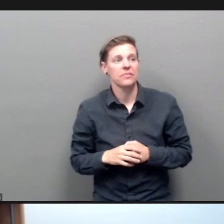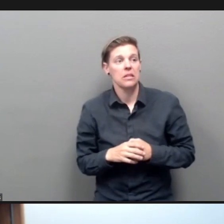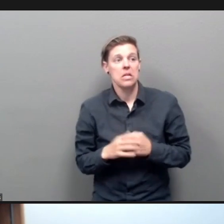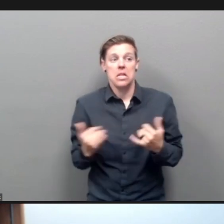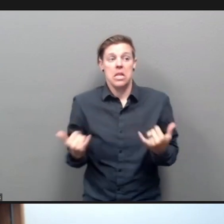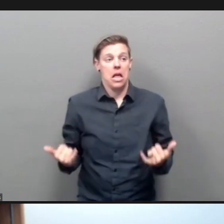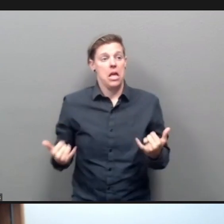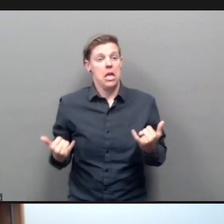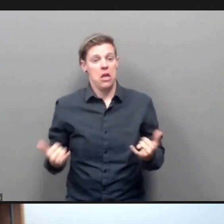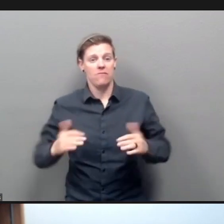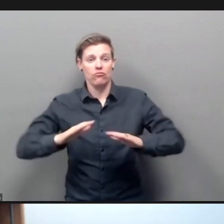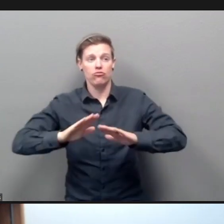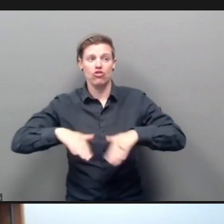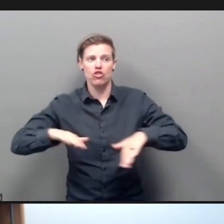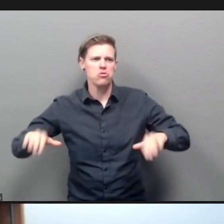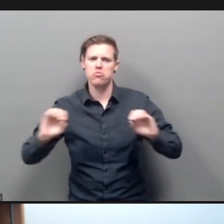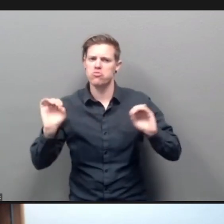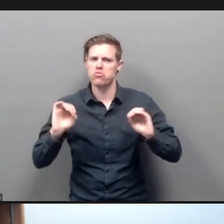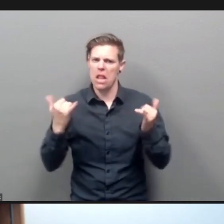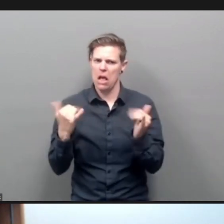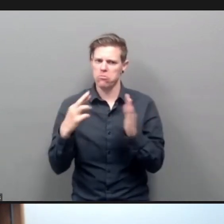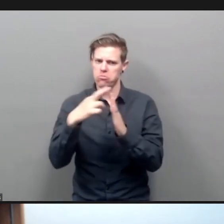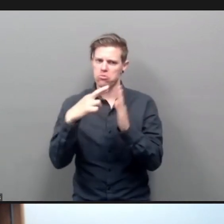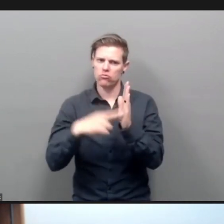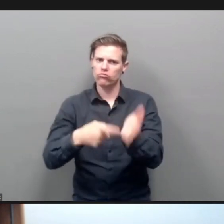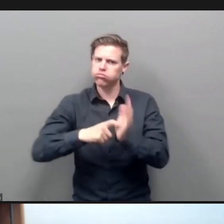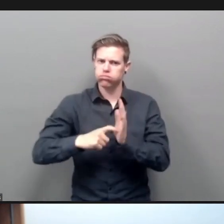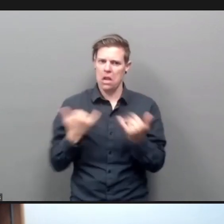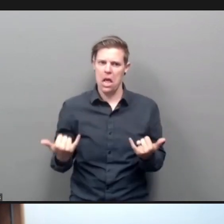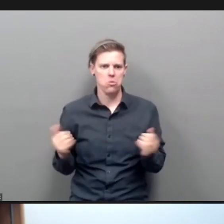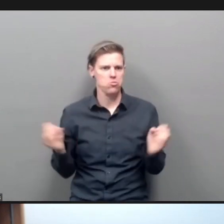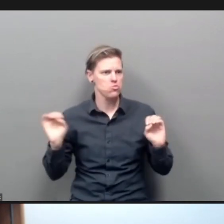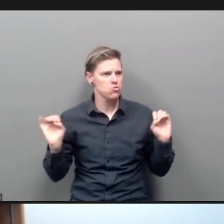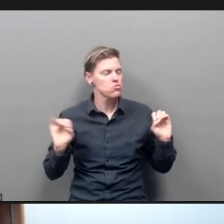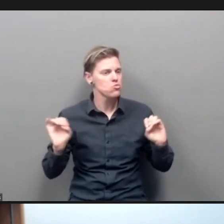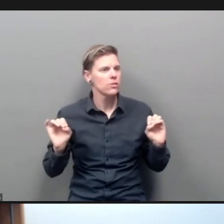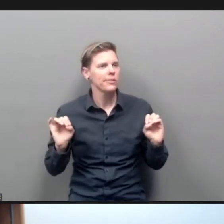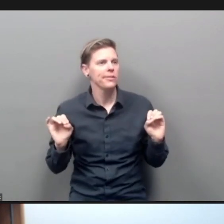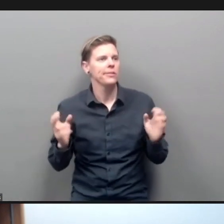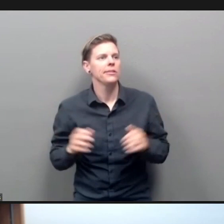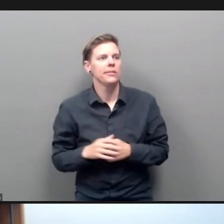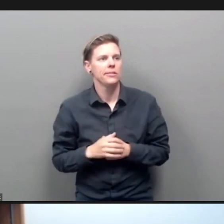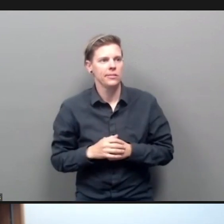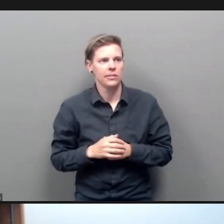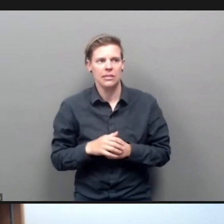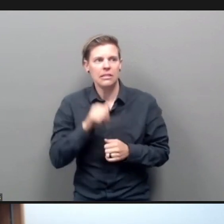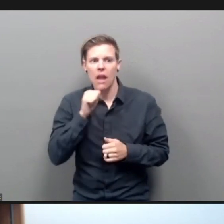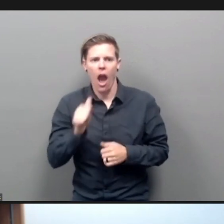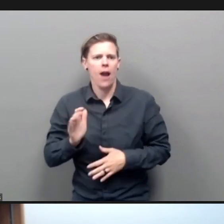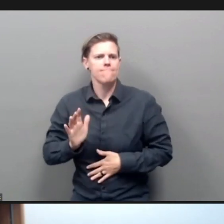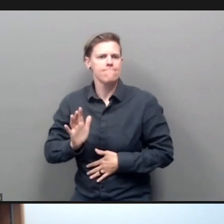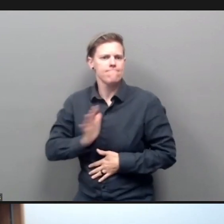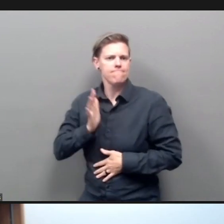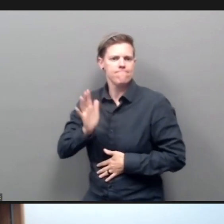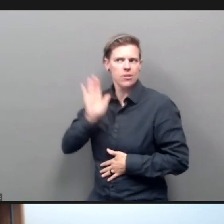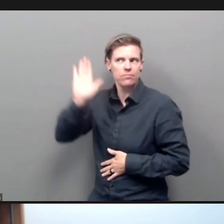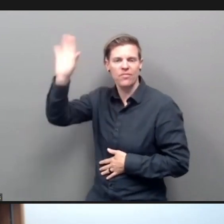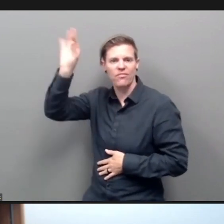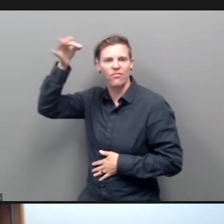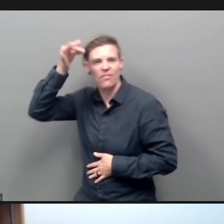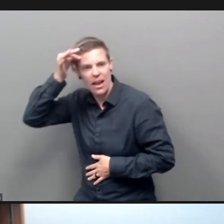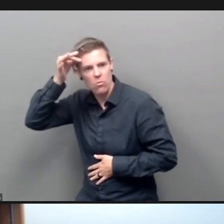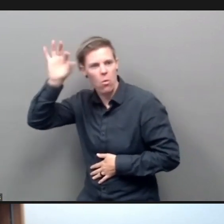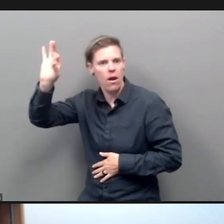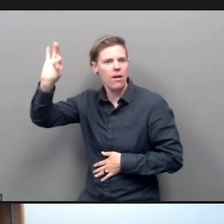mandates. It's EUA right now, and it's not FDA approved. But I imagine that, you know, just like there's